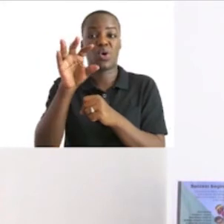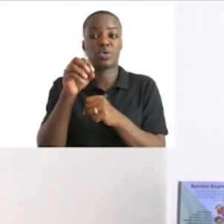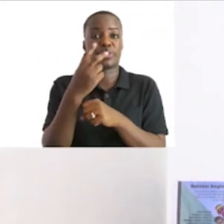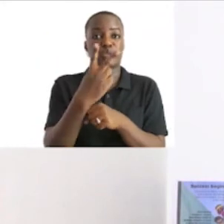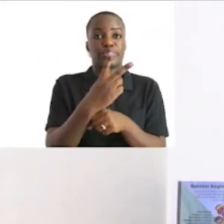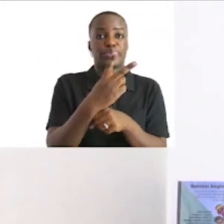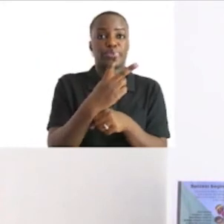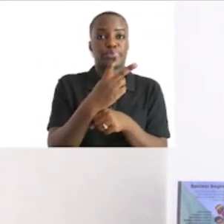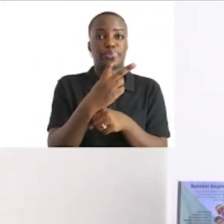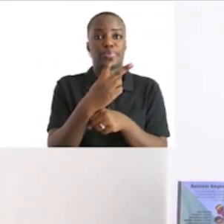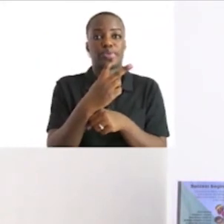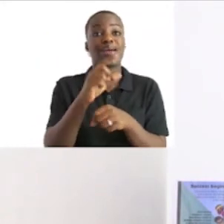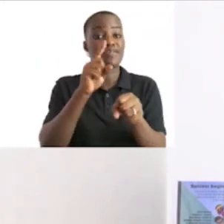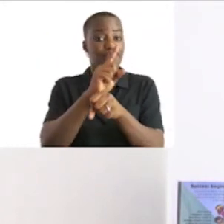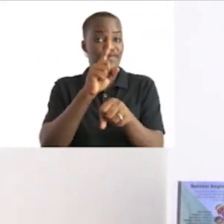and put it here